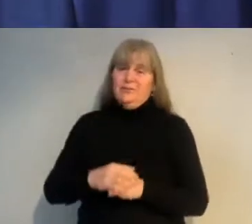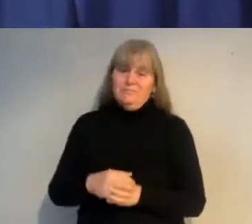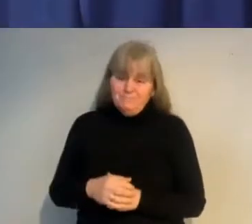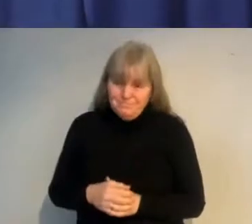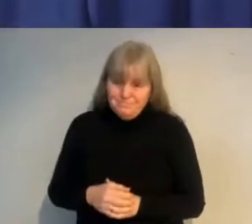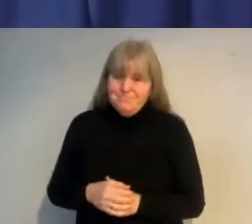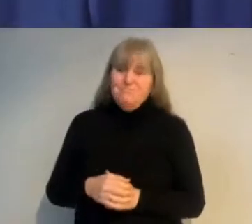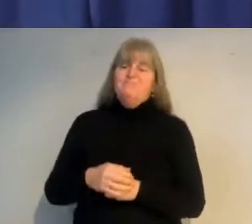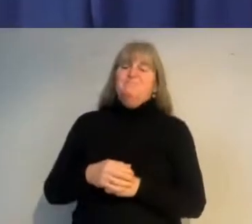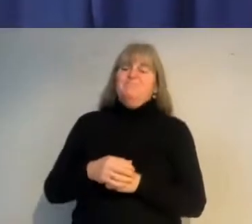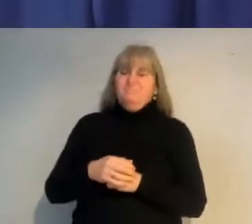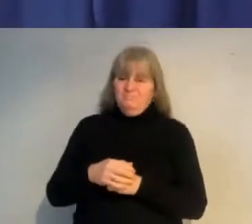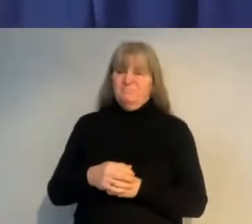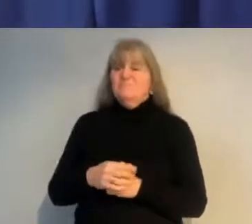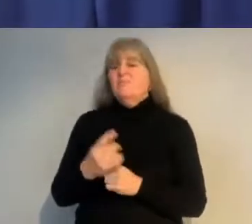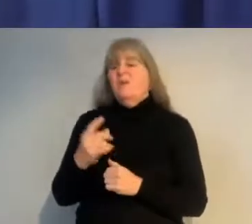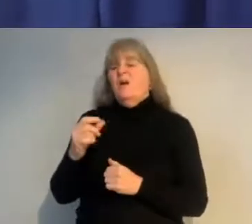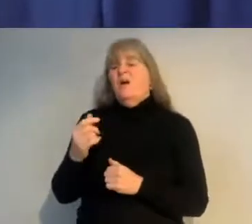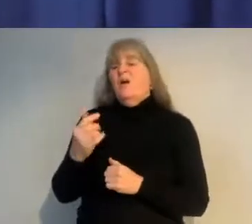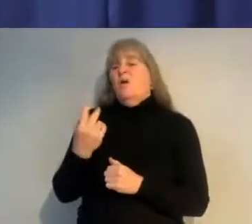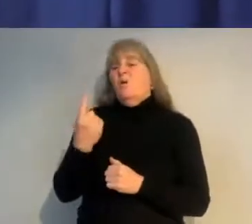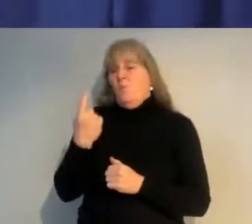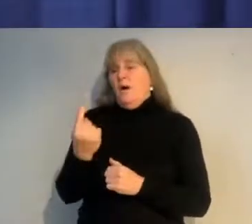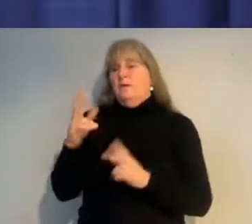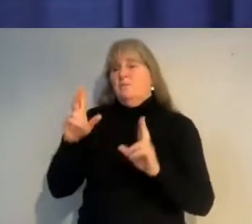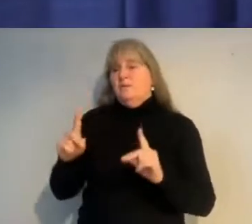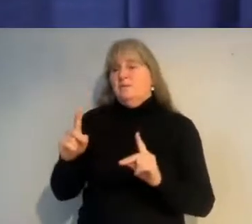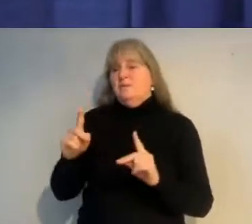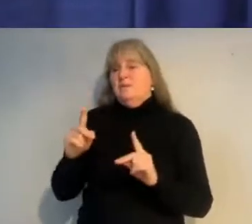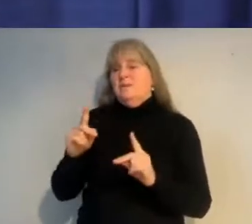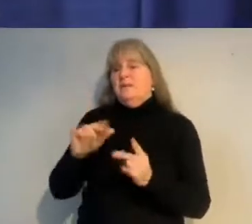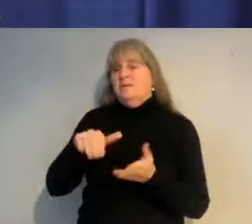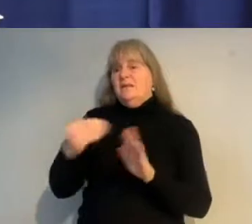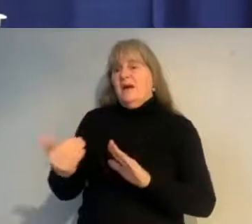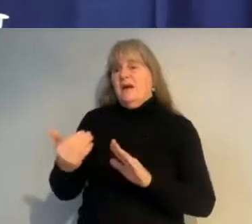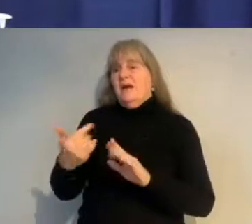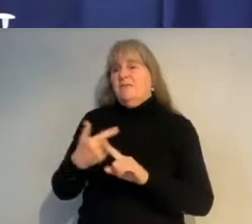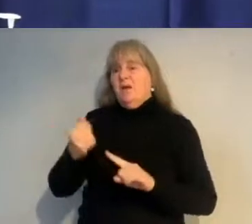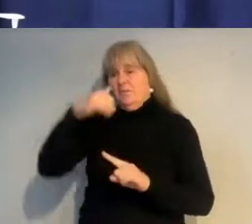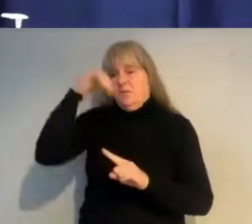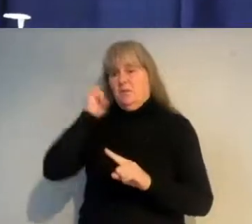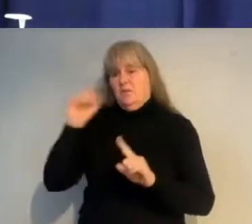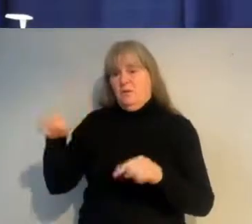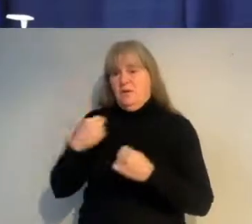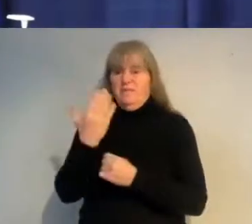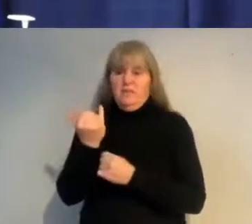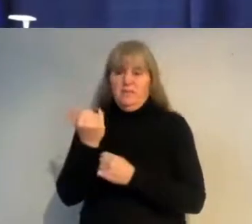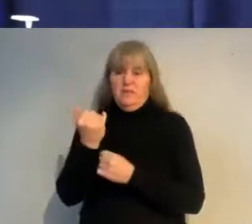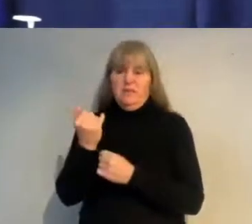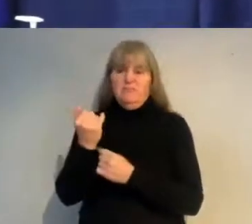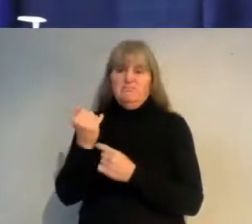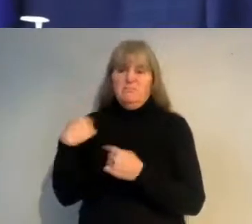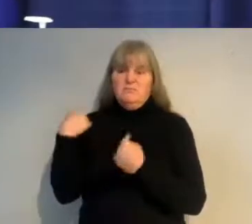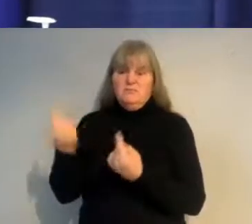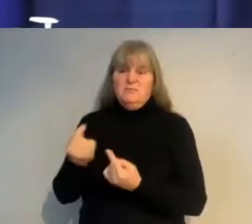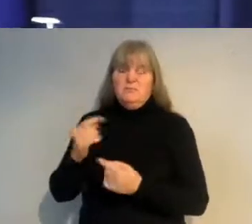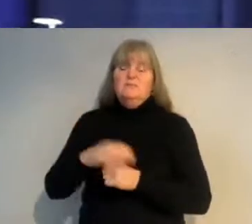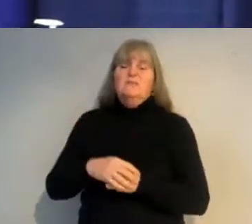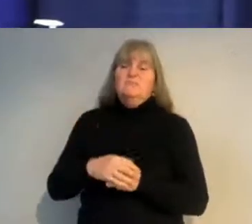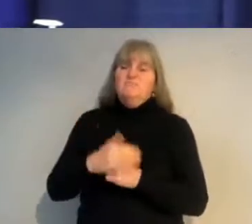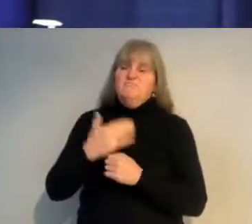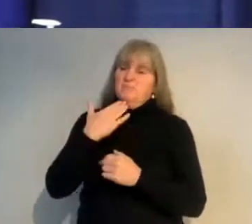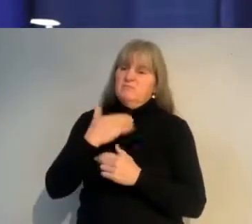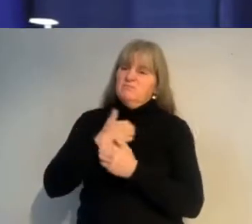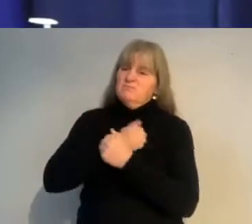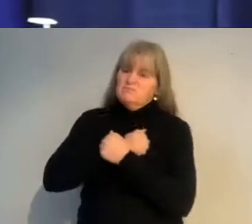lost another Yukoner to COVID. This is the 15th death since the pandemic began. I offer my sincere condolences